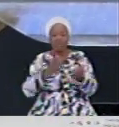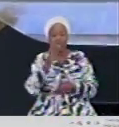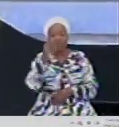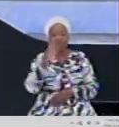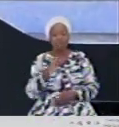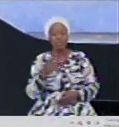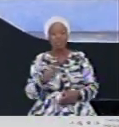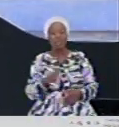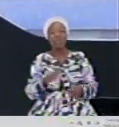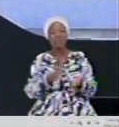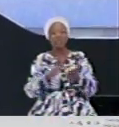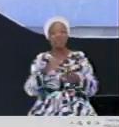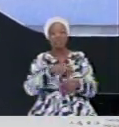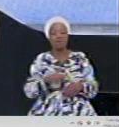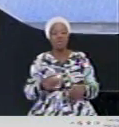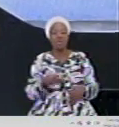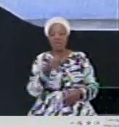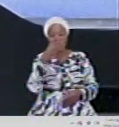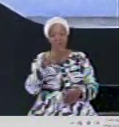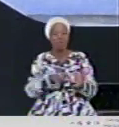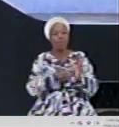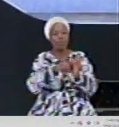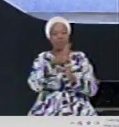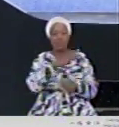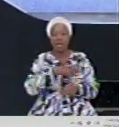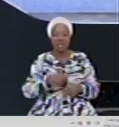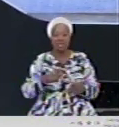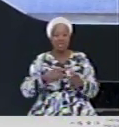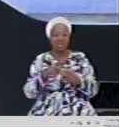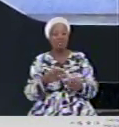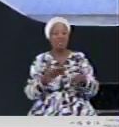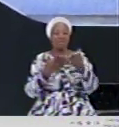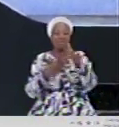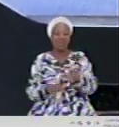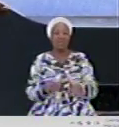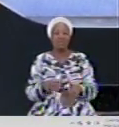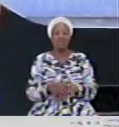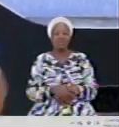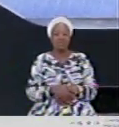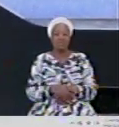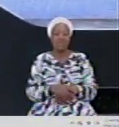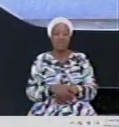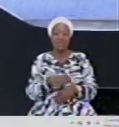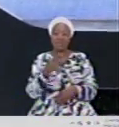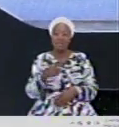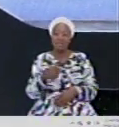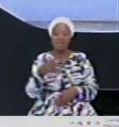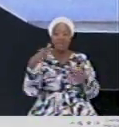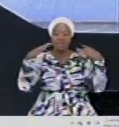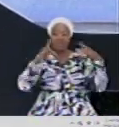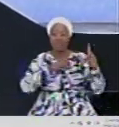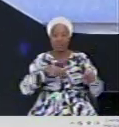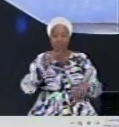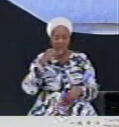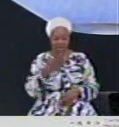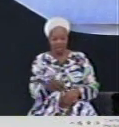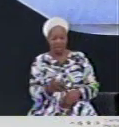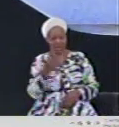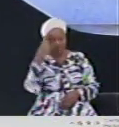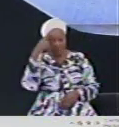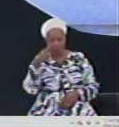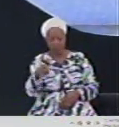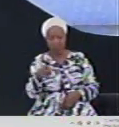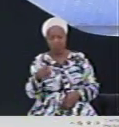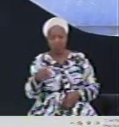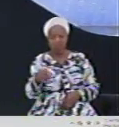of worms and gave up the ghost. The angel of the Lord is there for you.